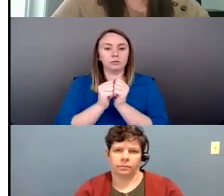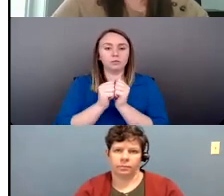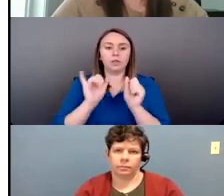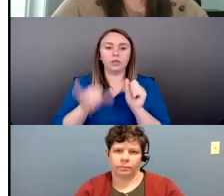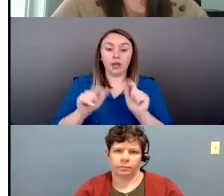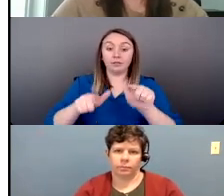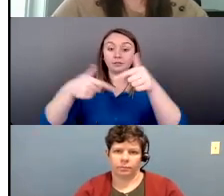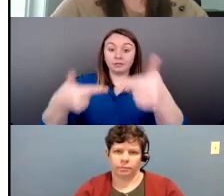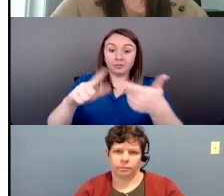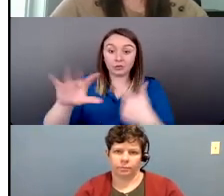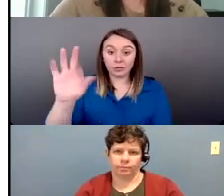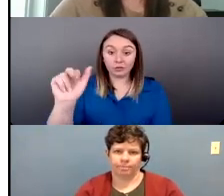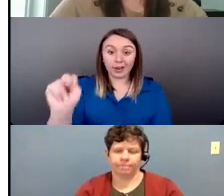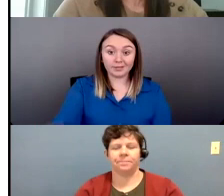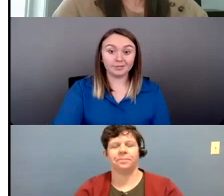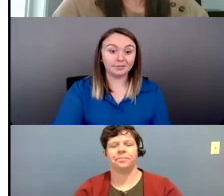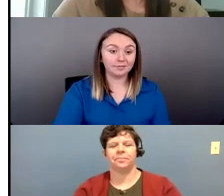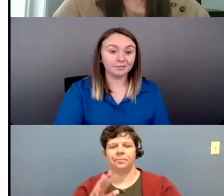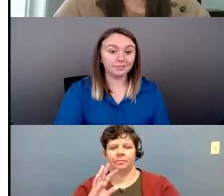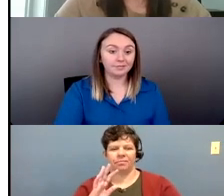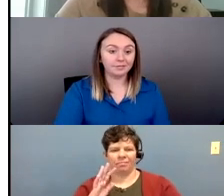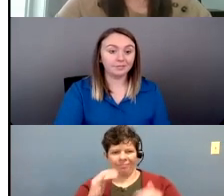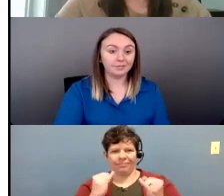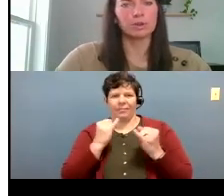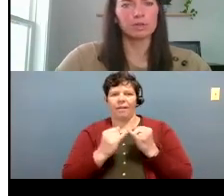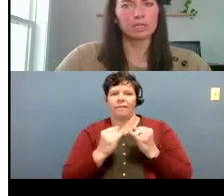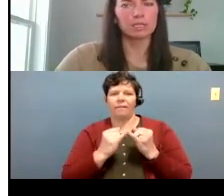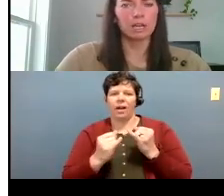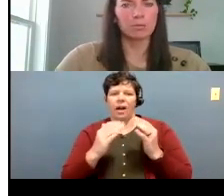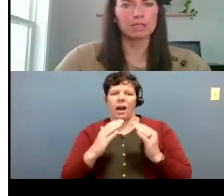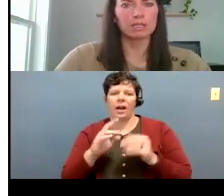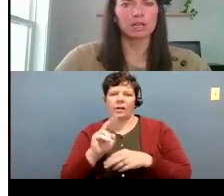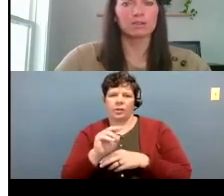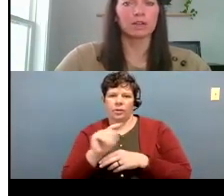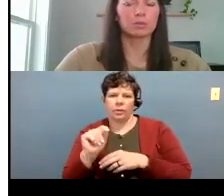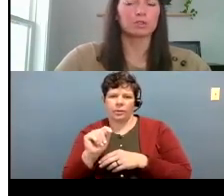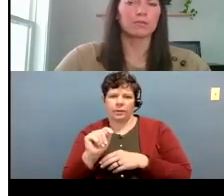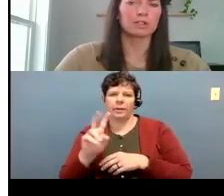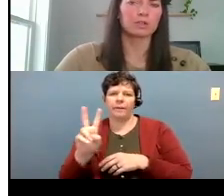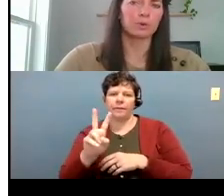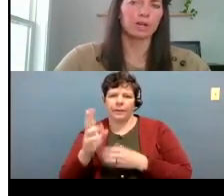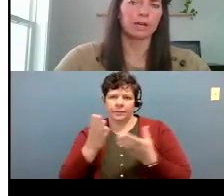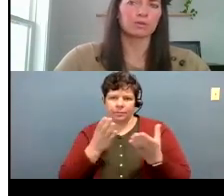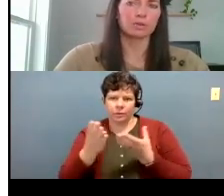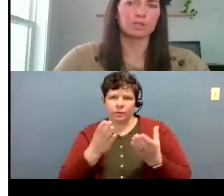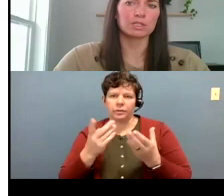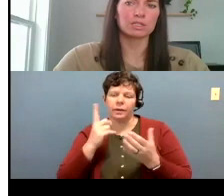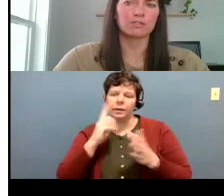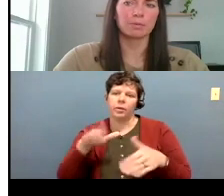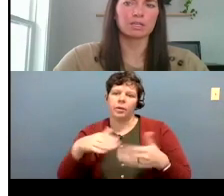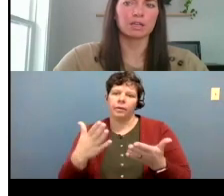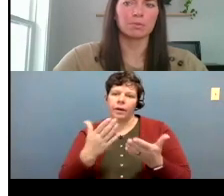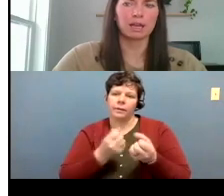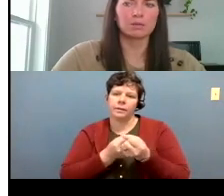And then finally, I want to talk about our Victim Services Unit, which is one of the newer units to NamUs and is available to provide support and resources